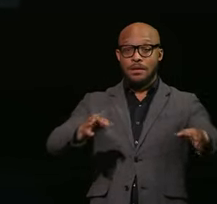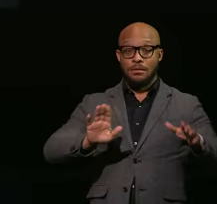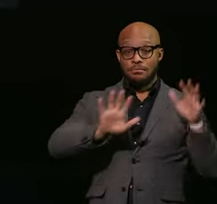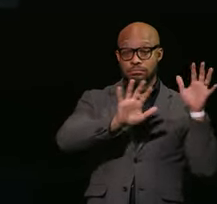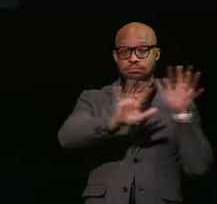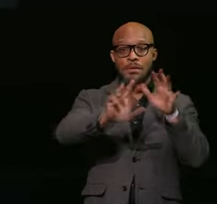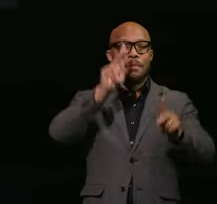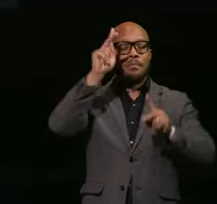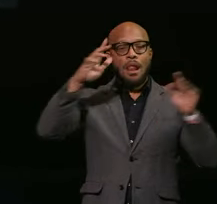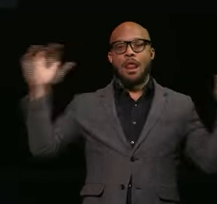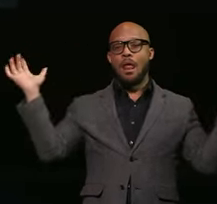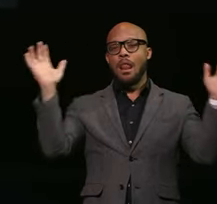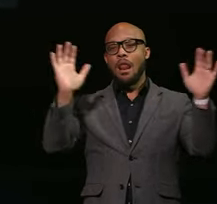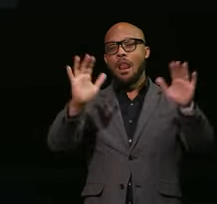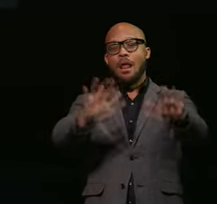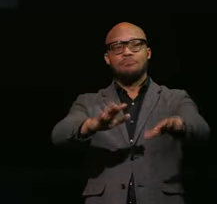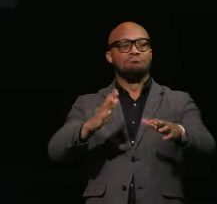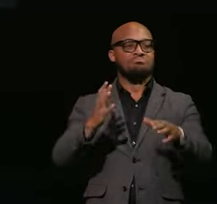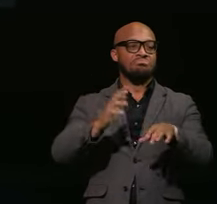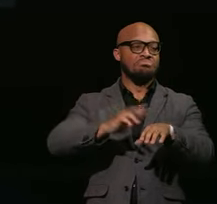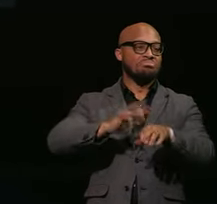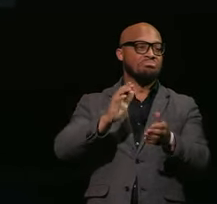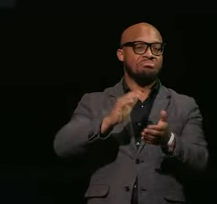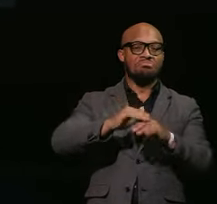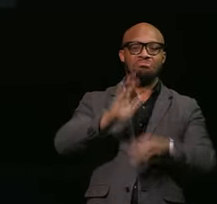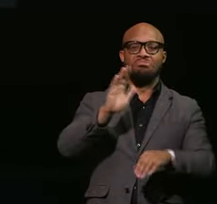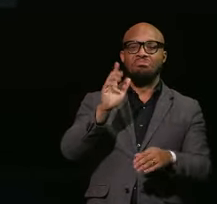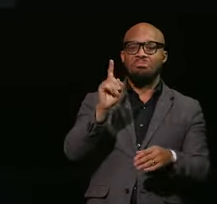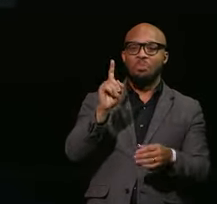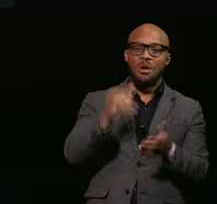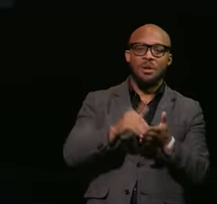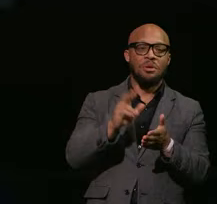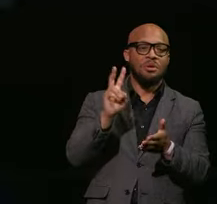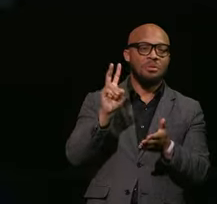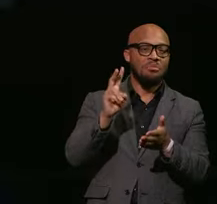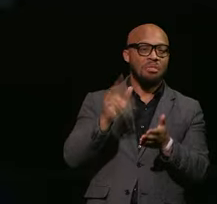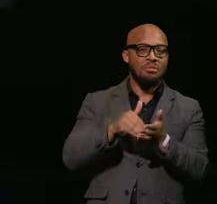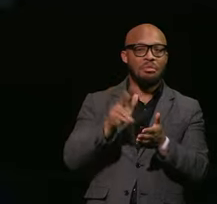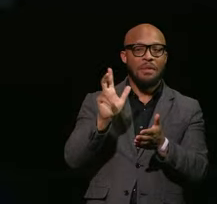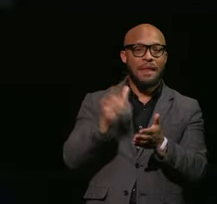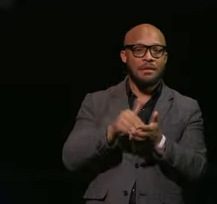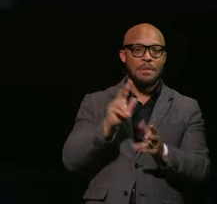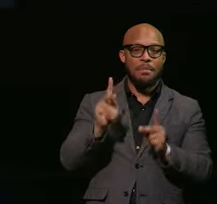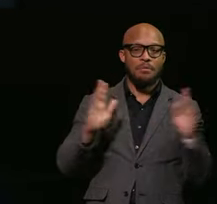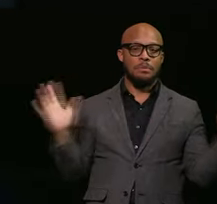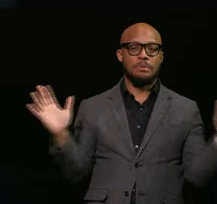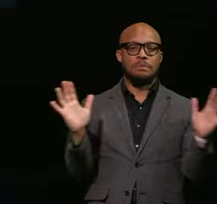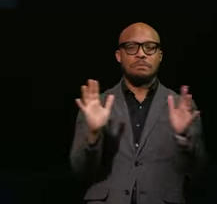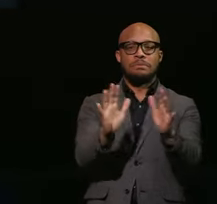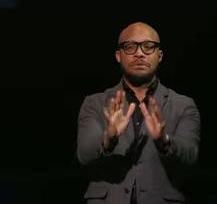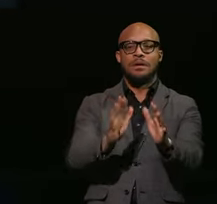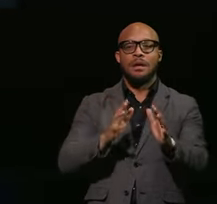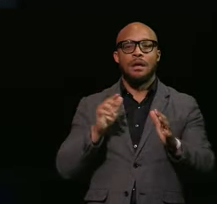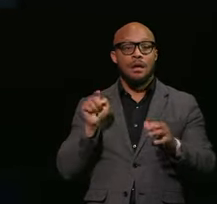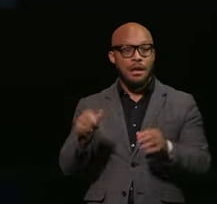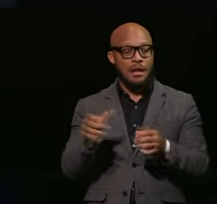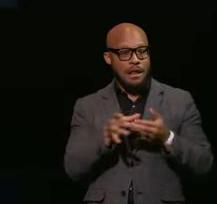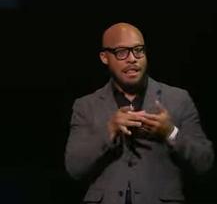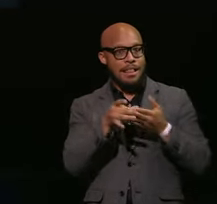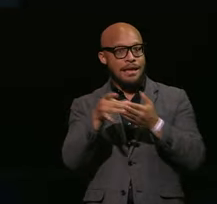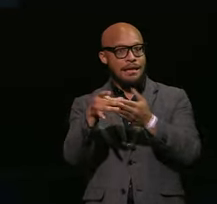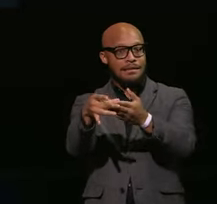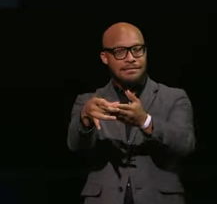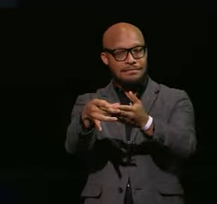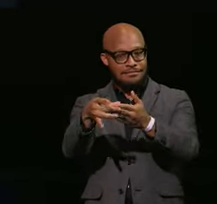Peace Award that he won in Berlin just after the BAFTAs. And literally, there are thousands